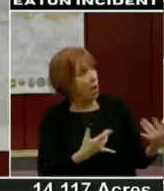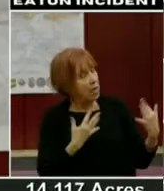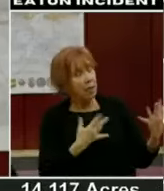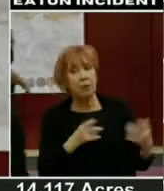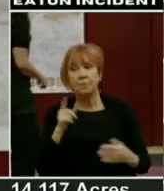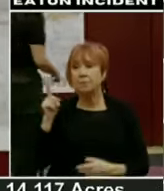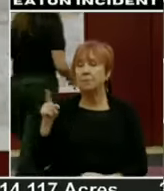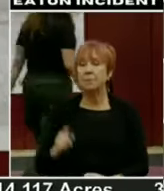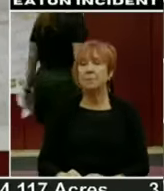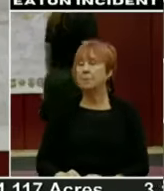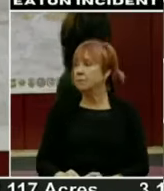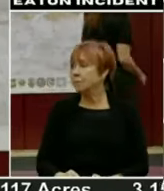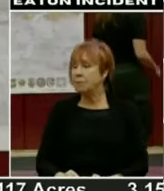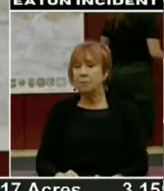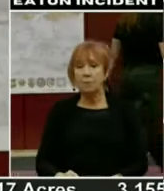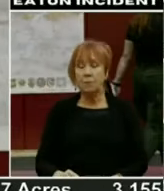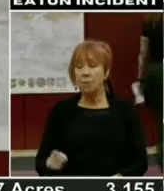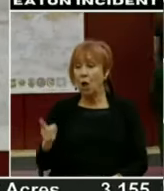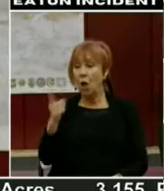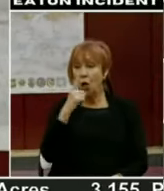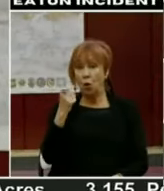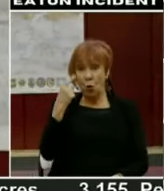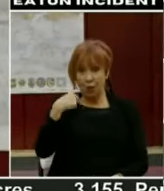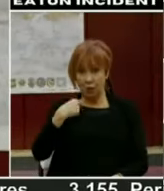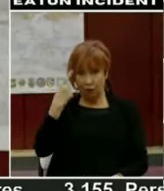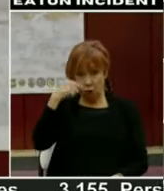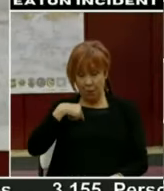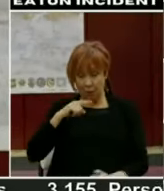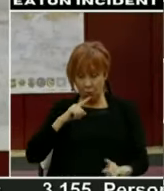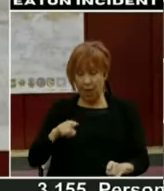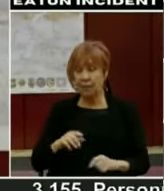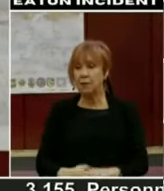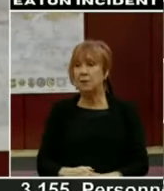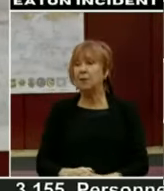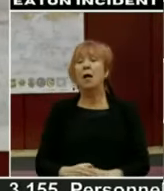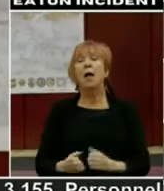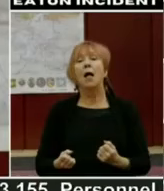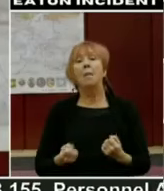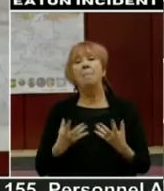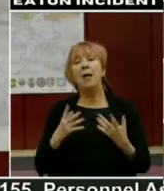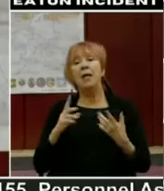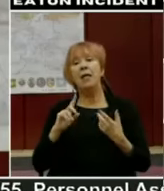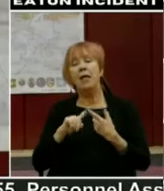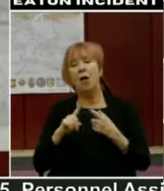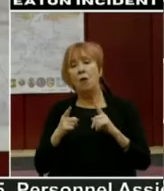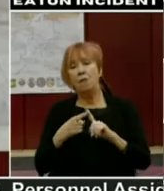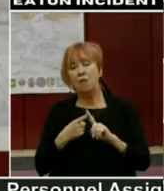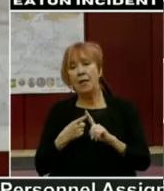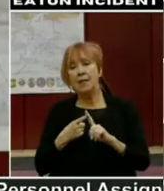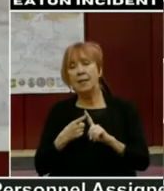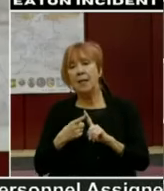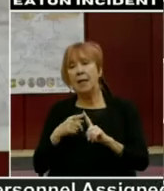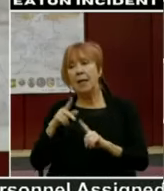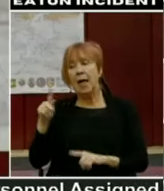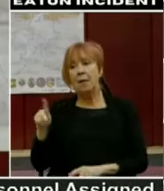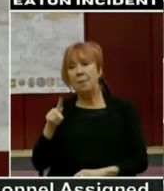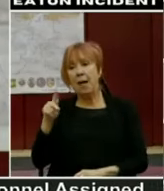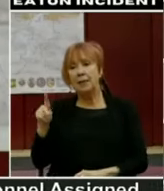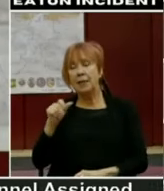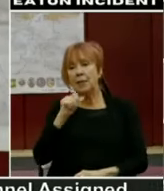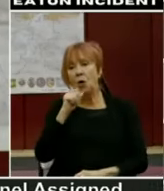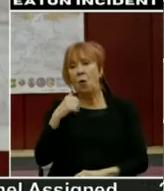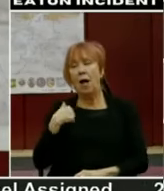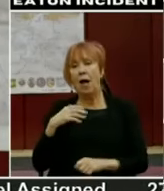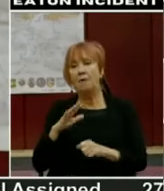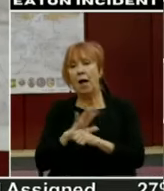The question that I have is, many of us are staying with friends in Pasadena who do not have adequate parking